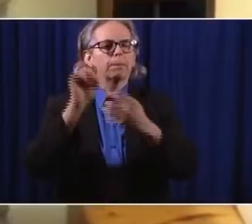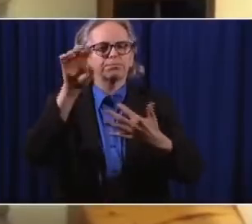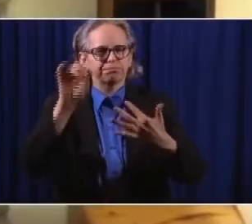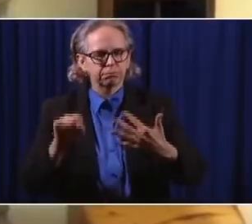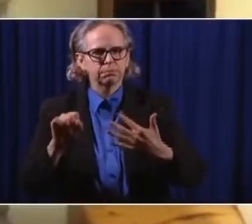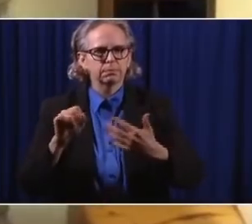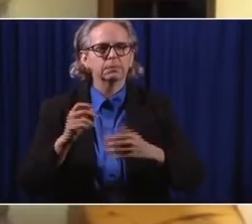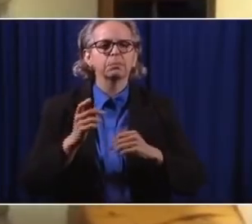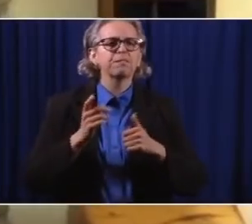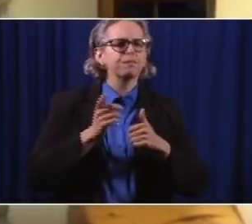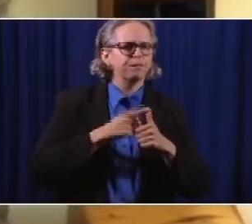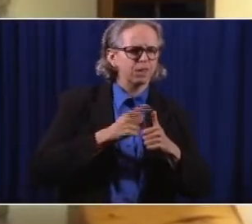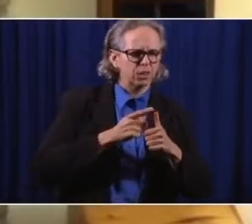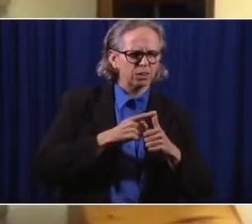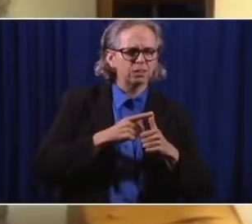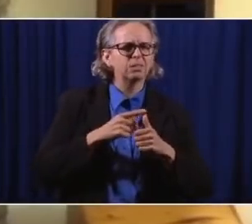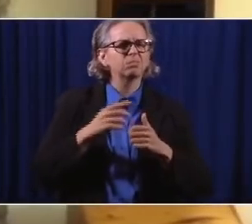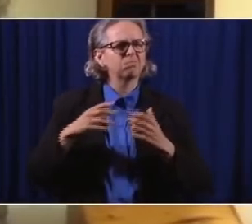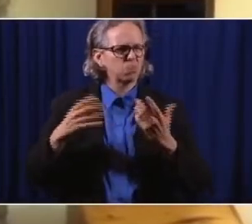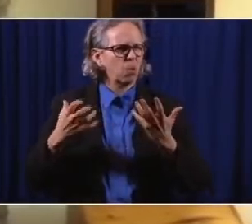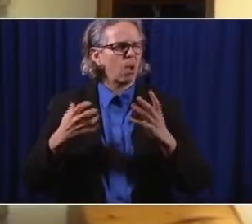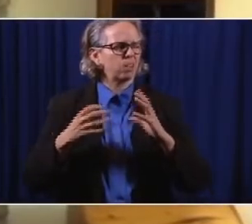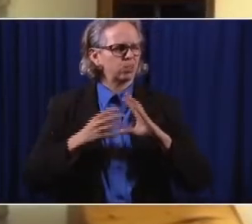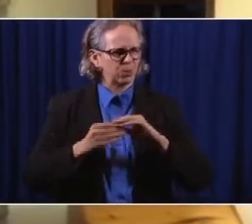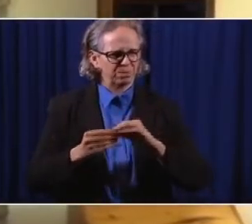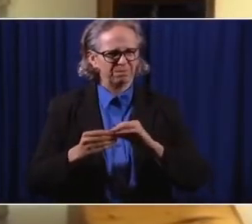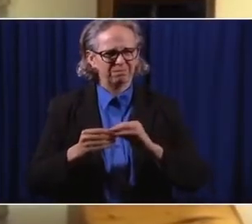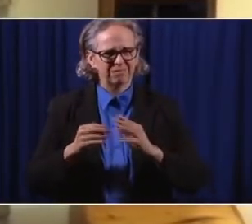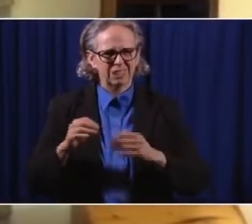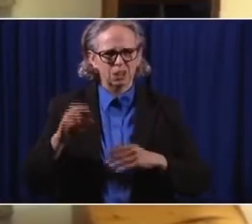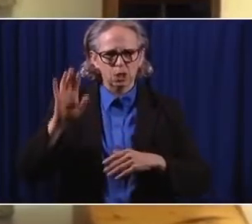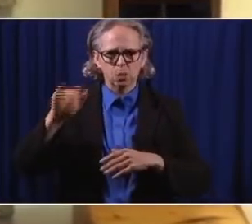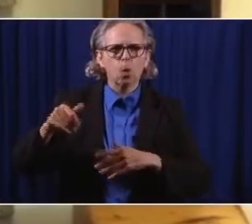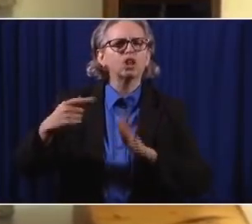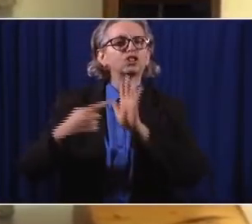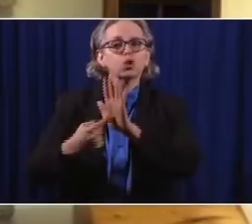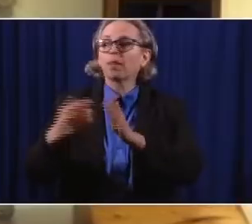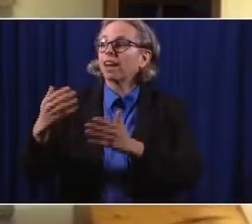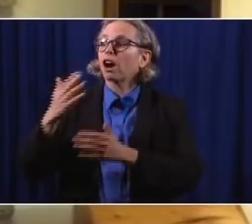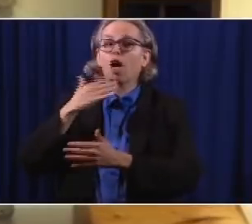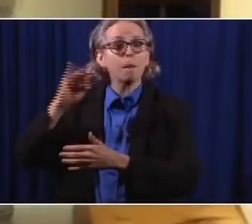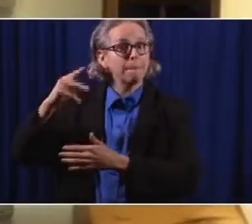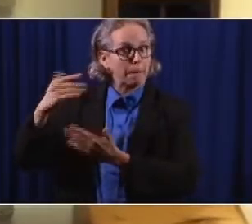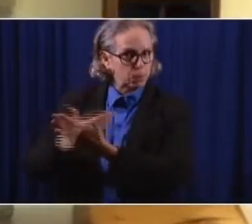our color-coded map looks like this week.